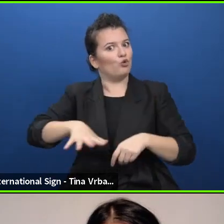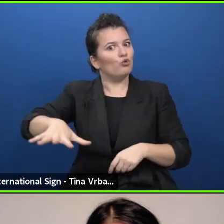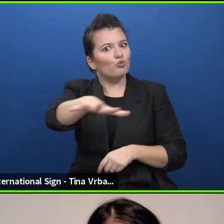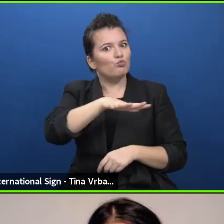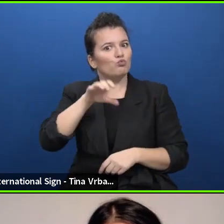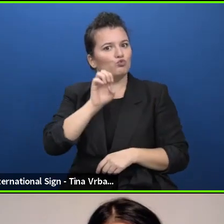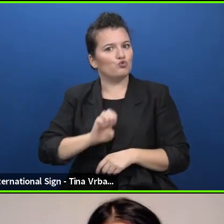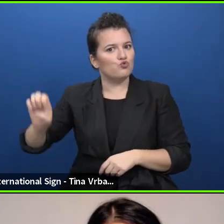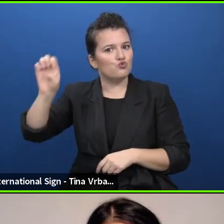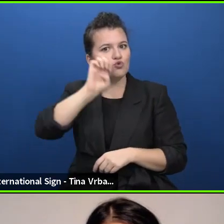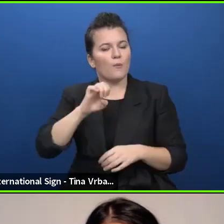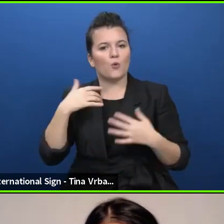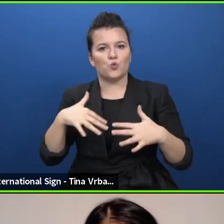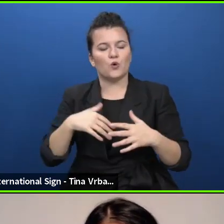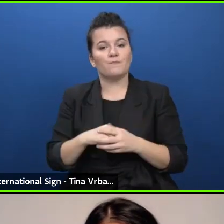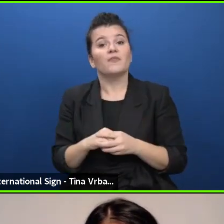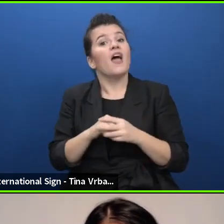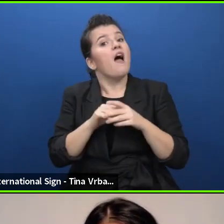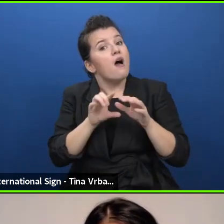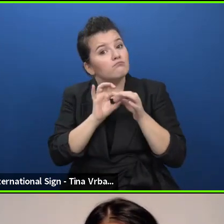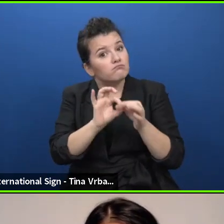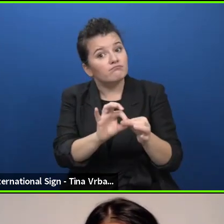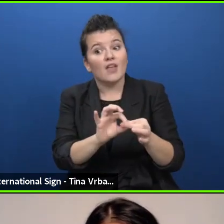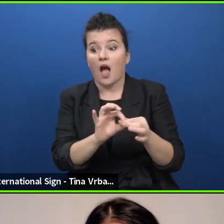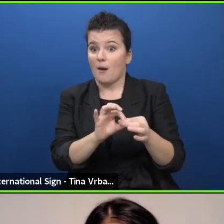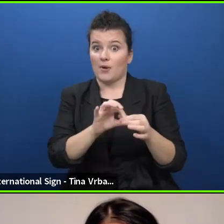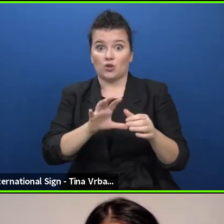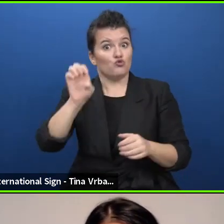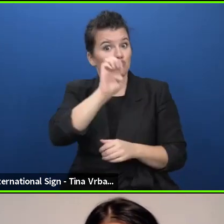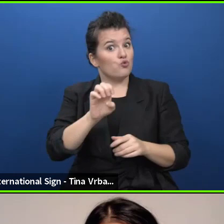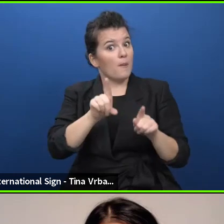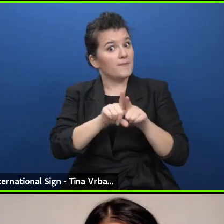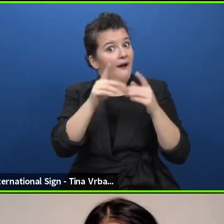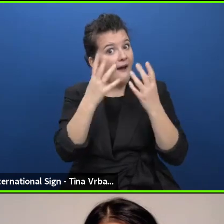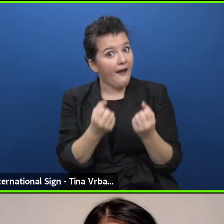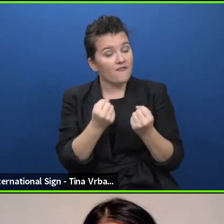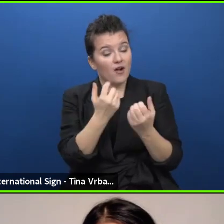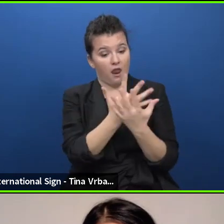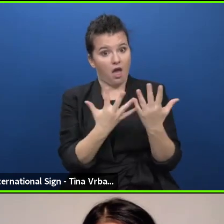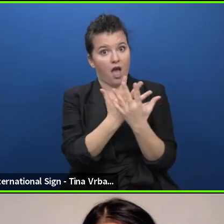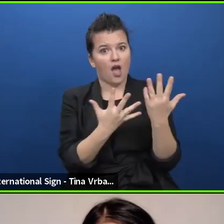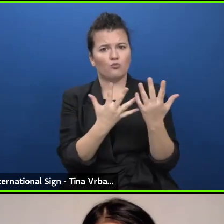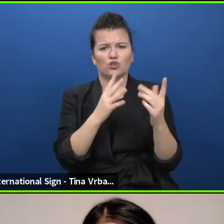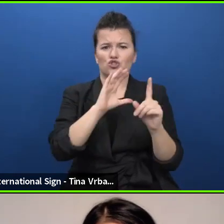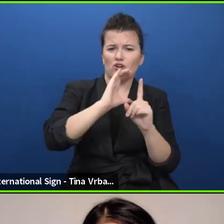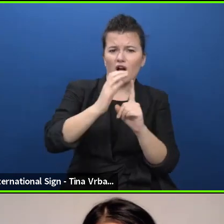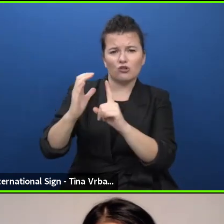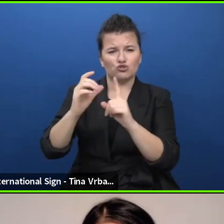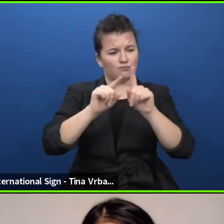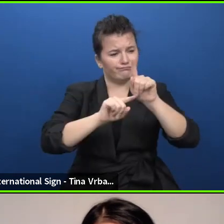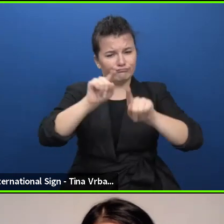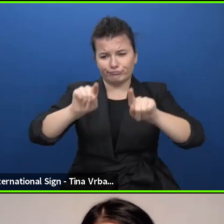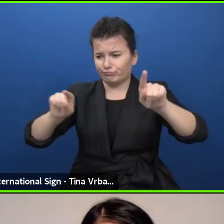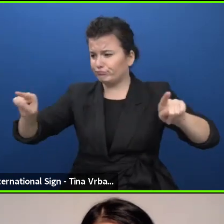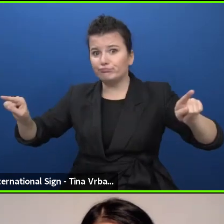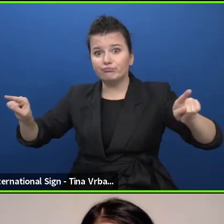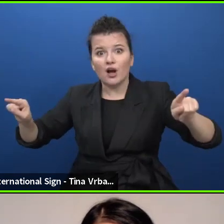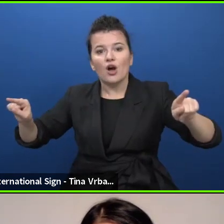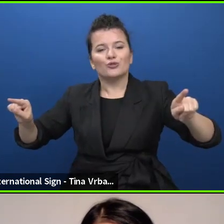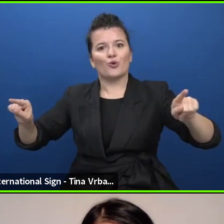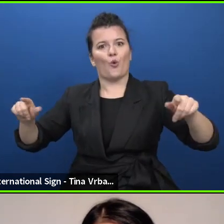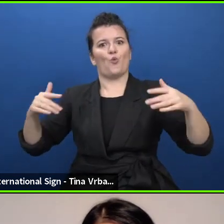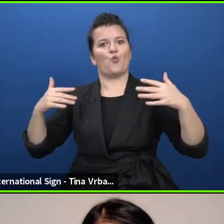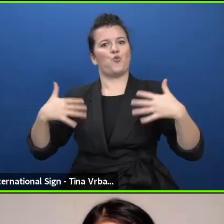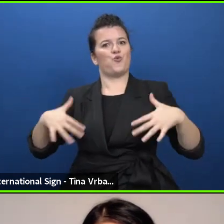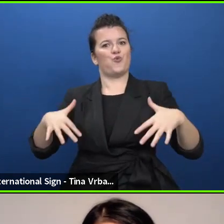to linguistic and cultural diversity in Europe. And hence, it's also the one that has